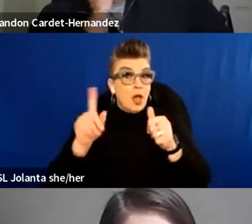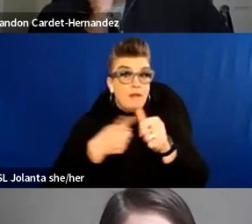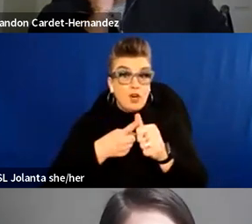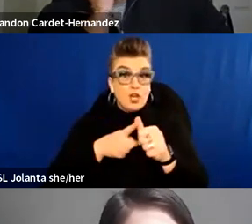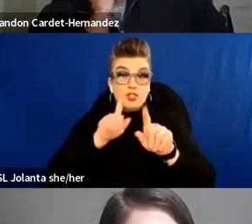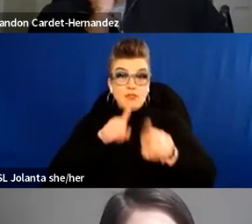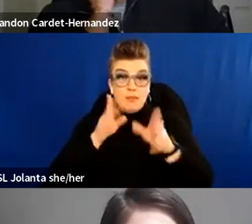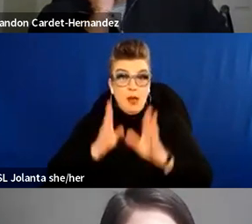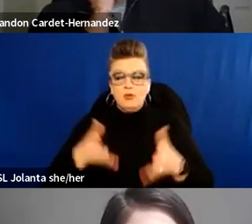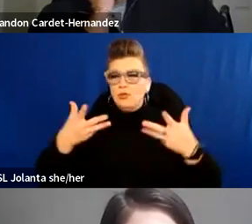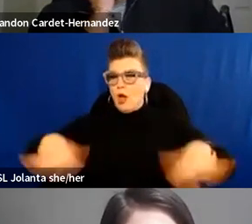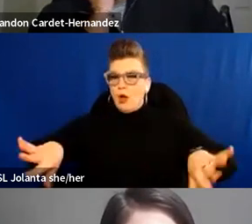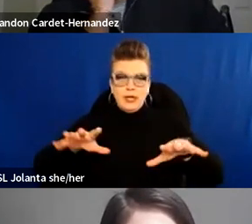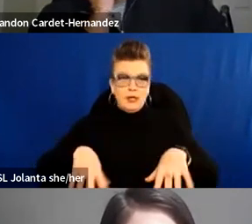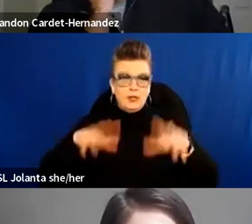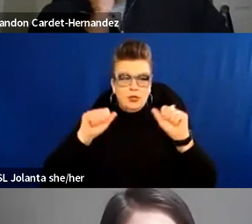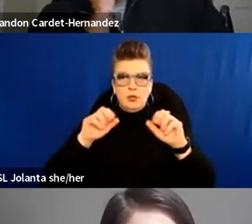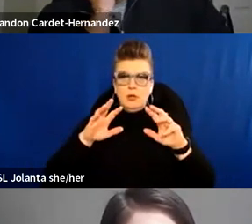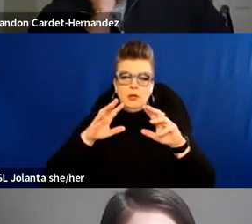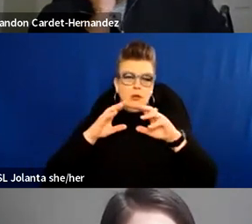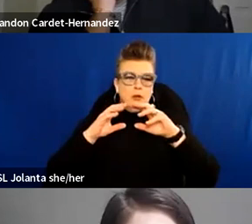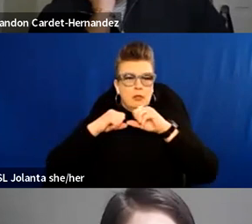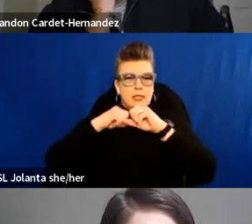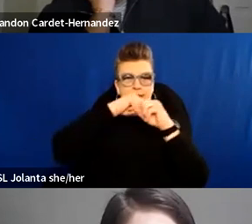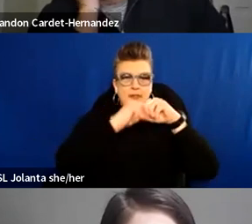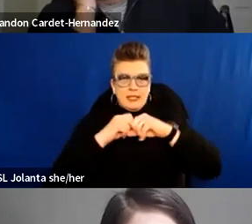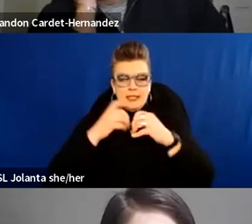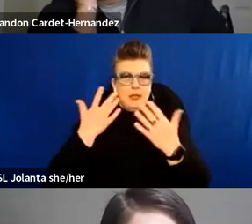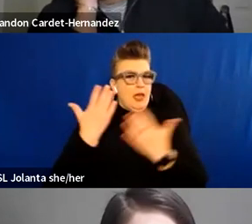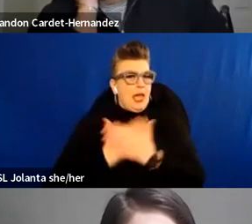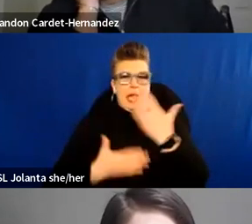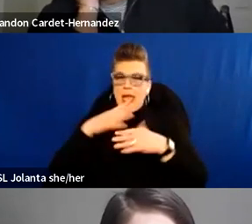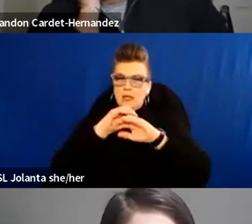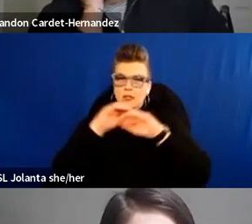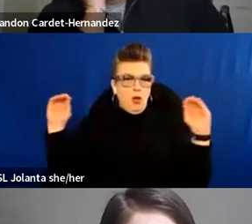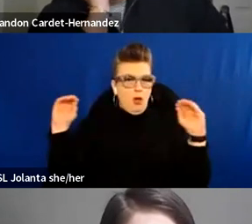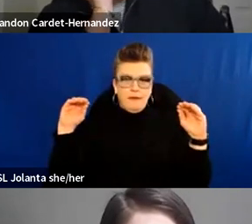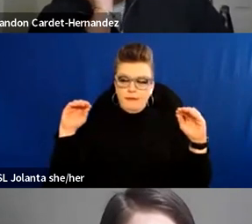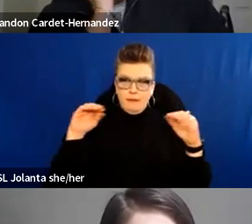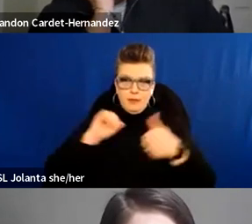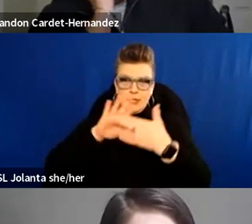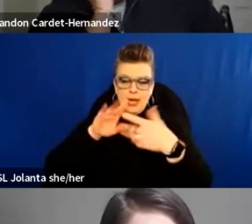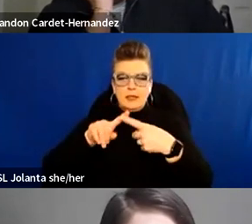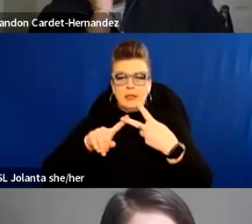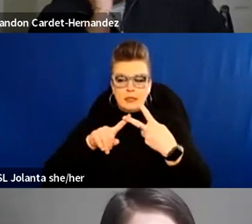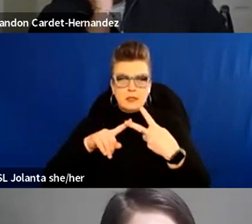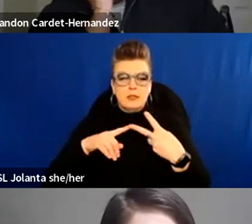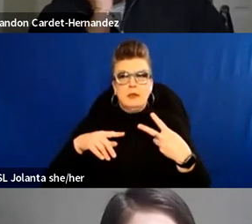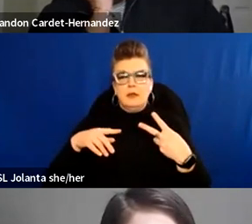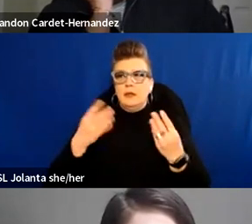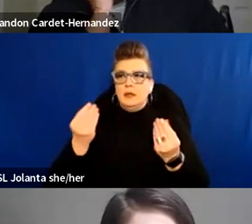defensive hands off tactics all of them had had domestic terrorism training which helps us with our emergency